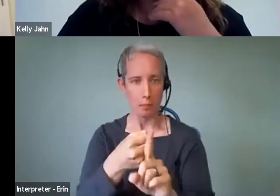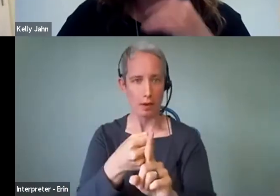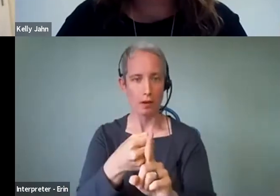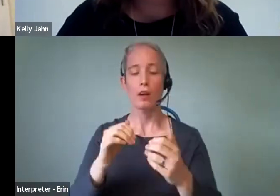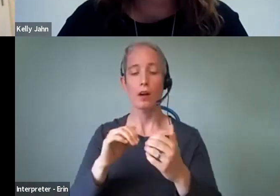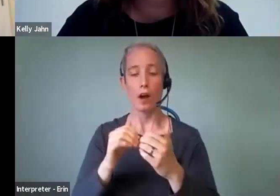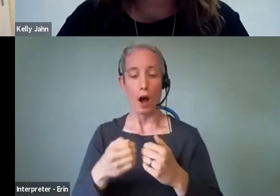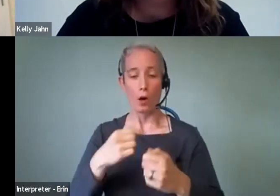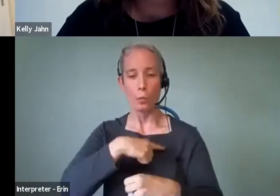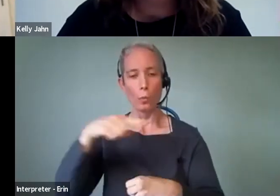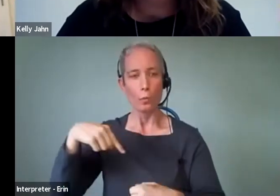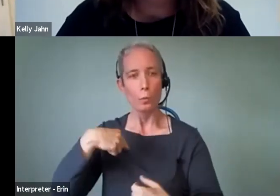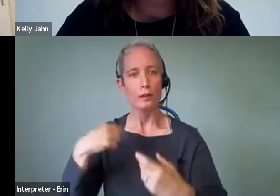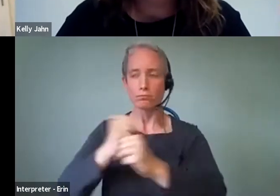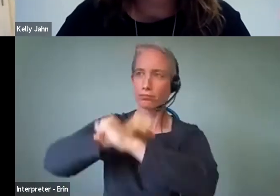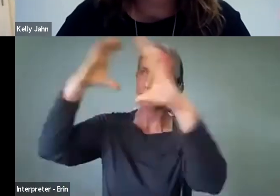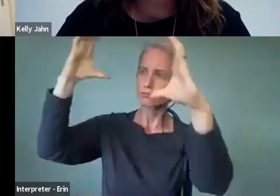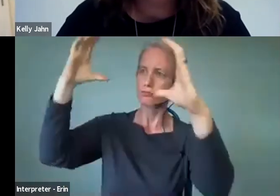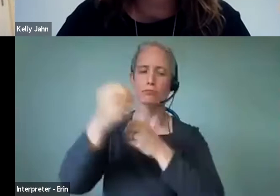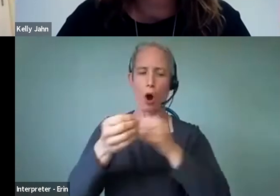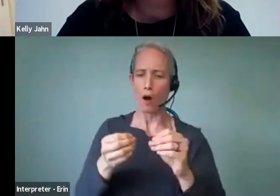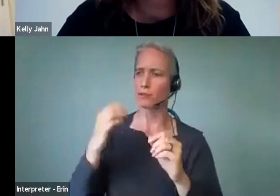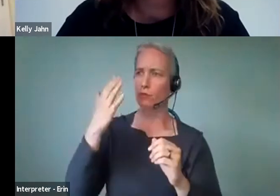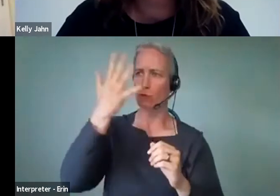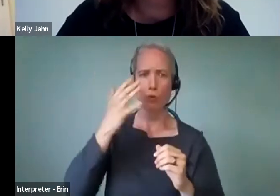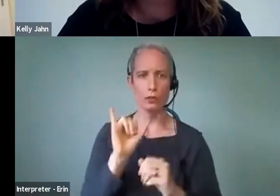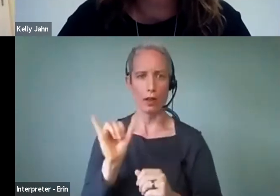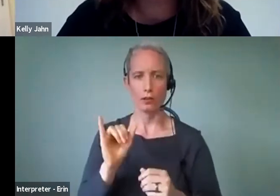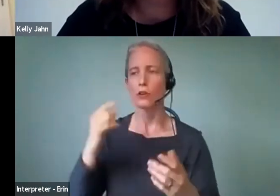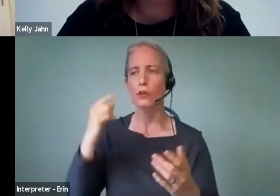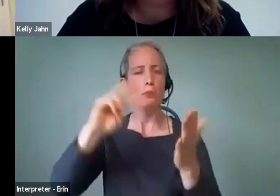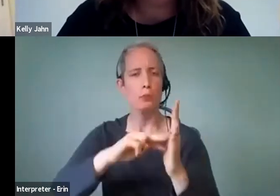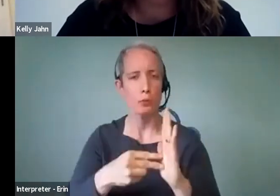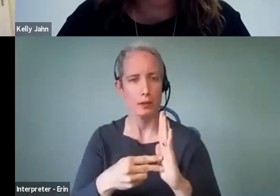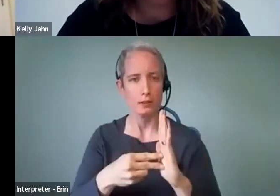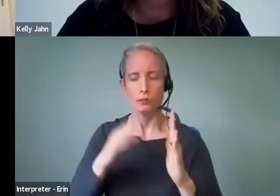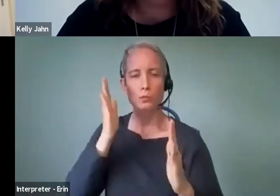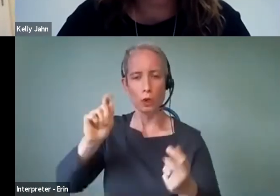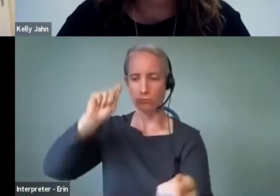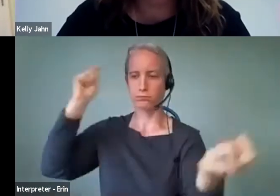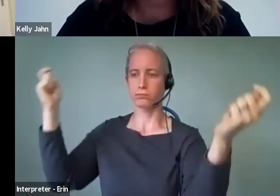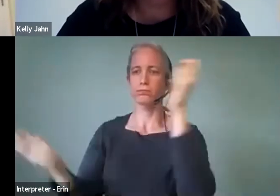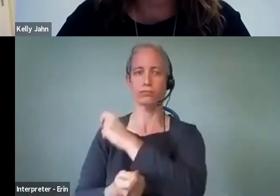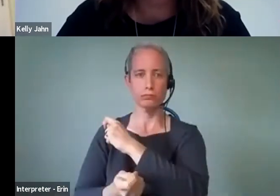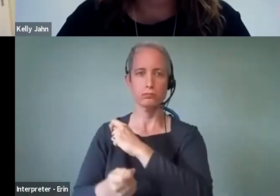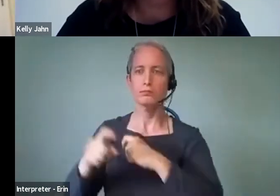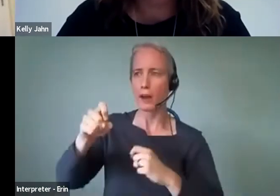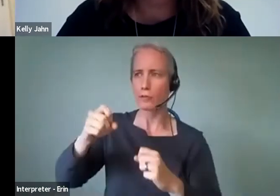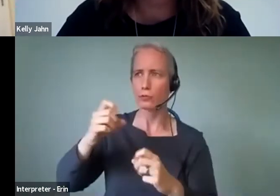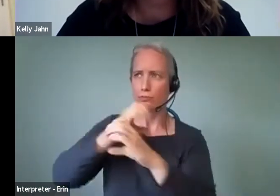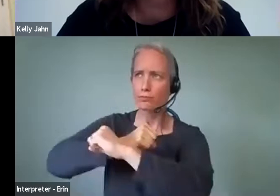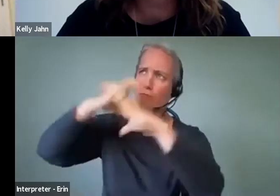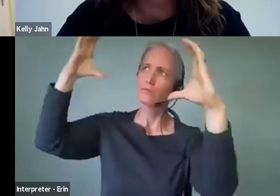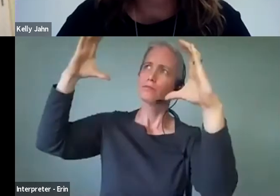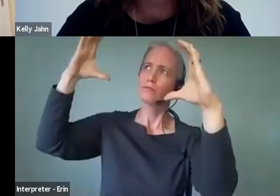or envision what office is and what's the purpose of office. Yeah. That re-envisioning needs to take place. So this office